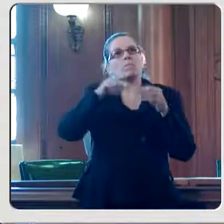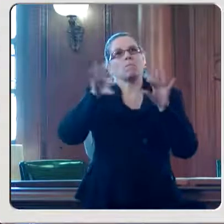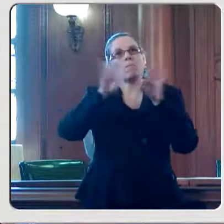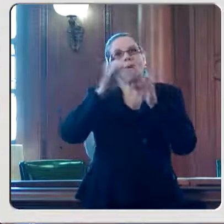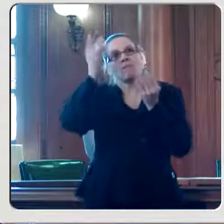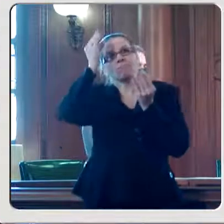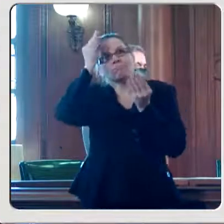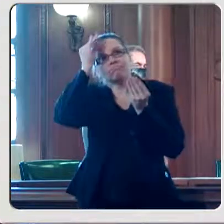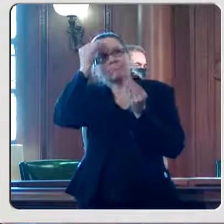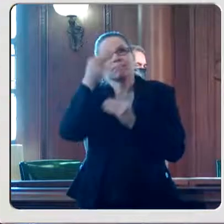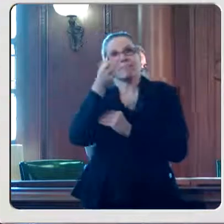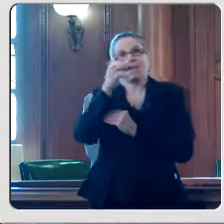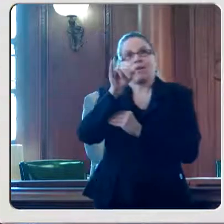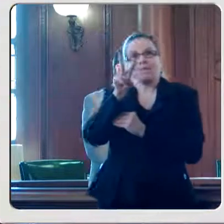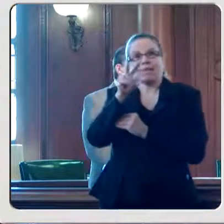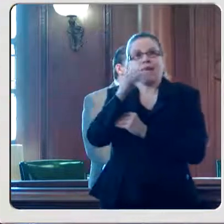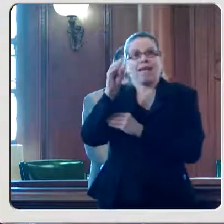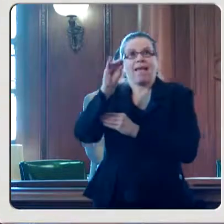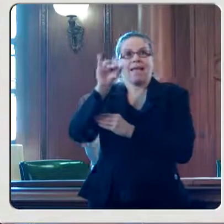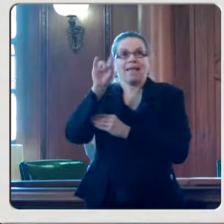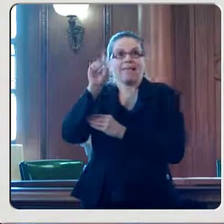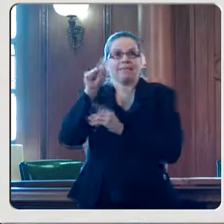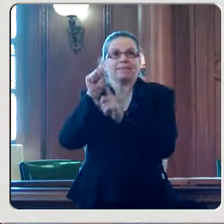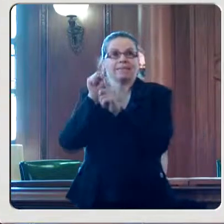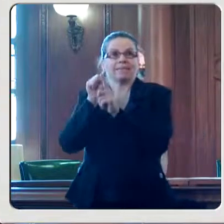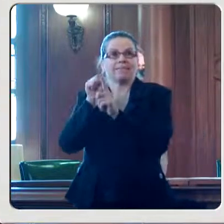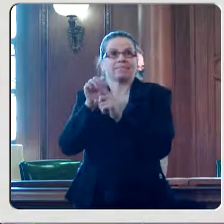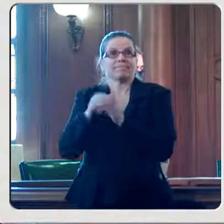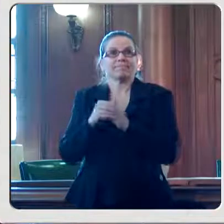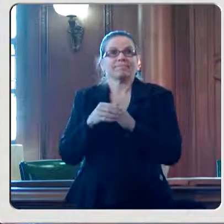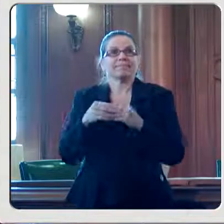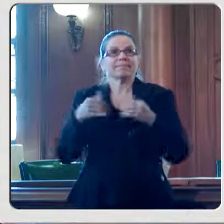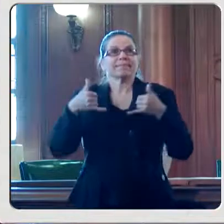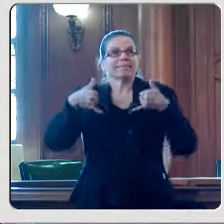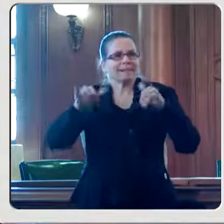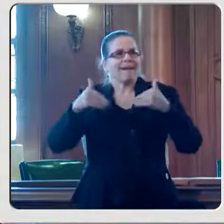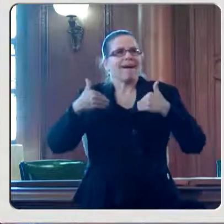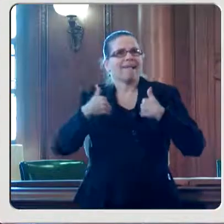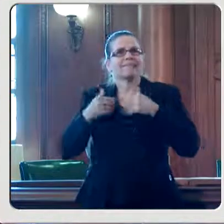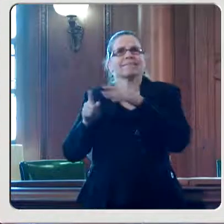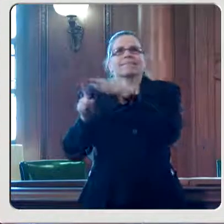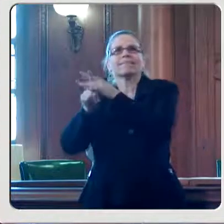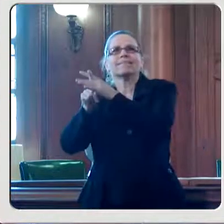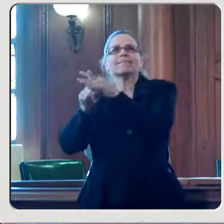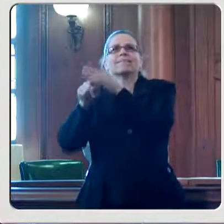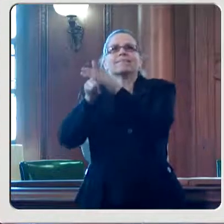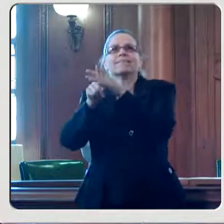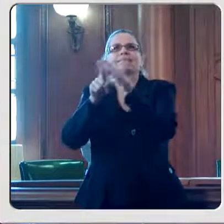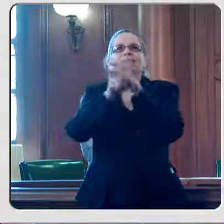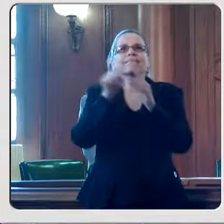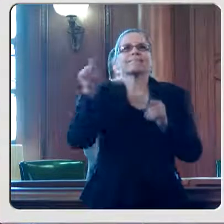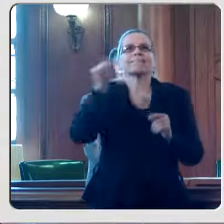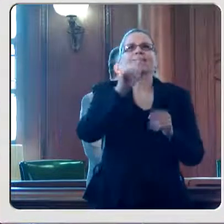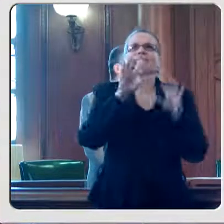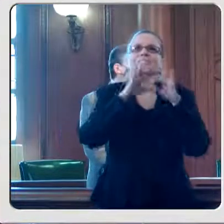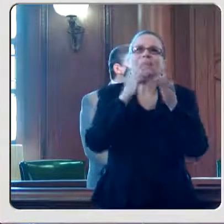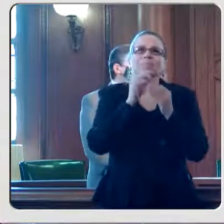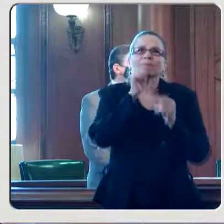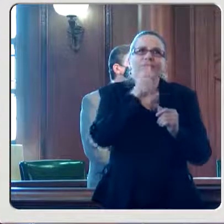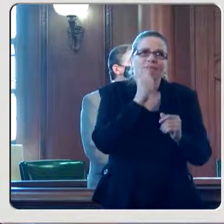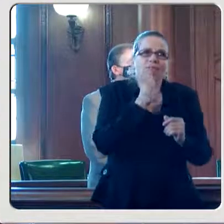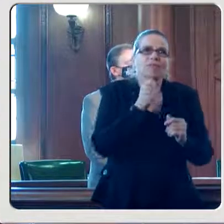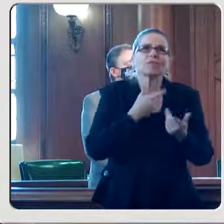HIV/AIDS epidemic is not over. It continues to ravage families. Individuals continue to get